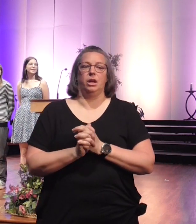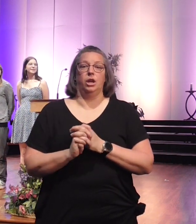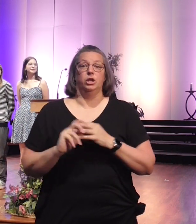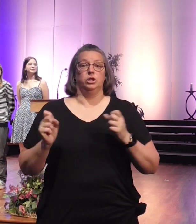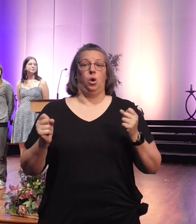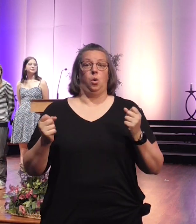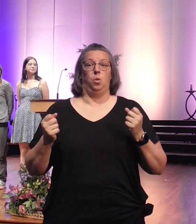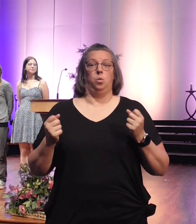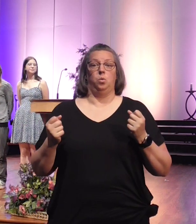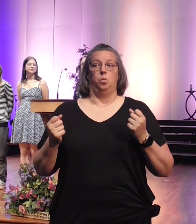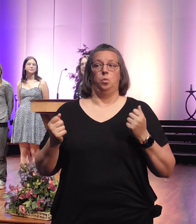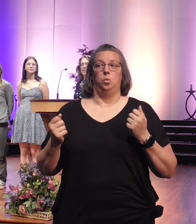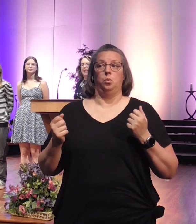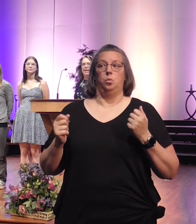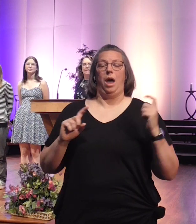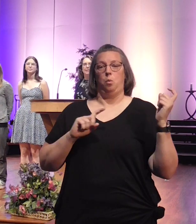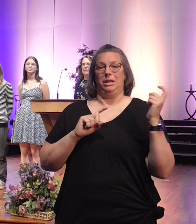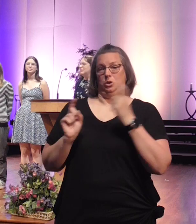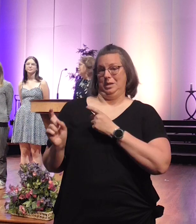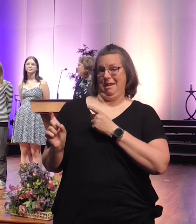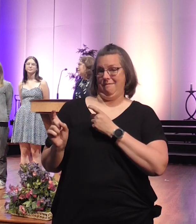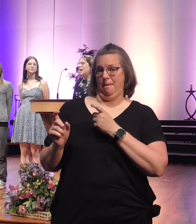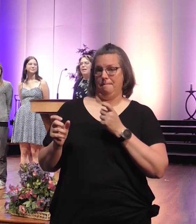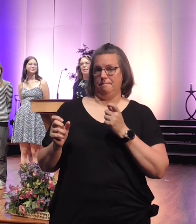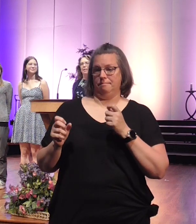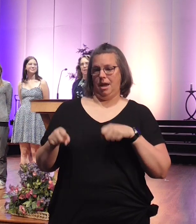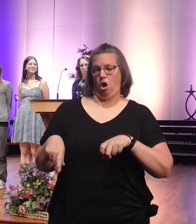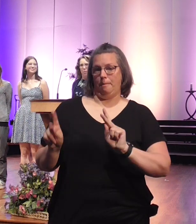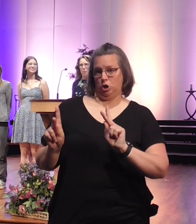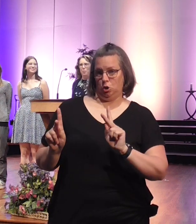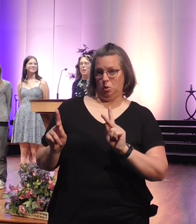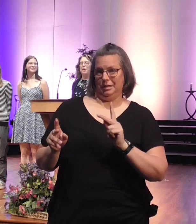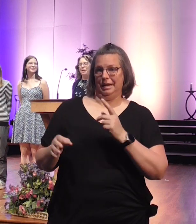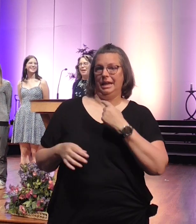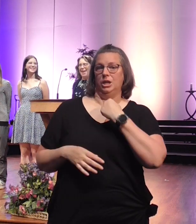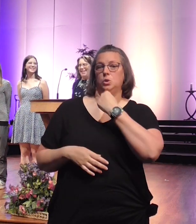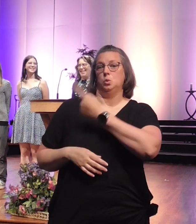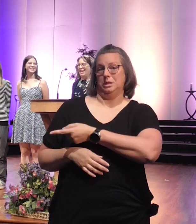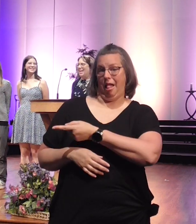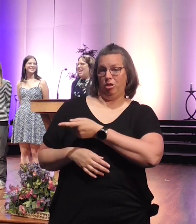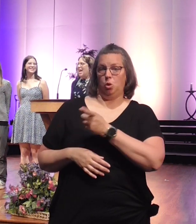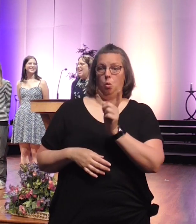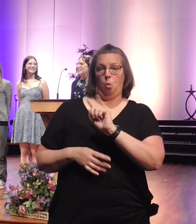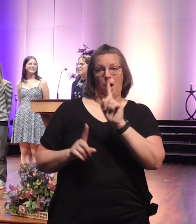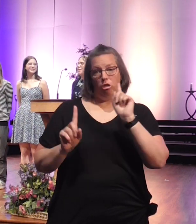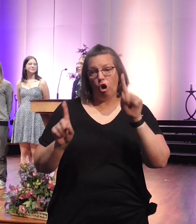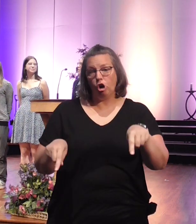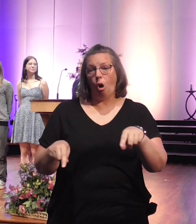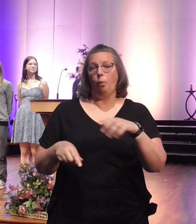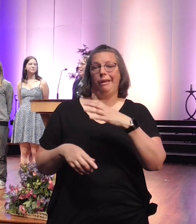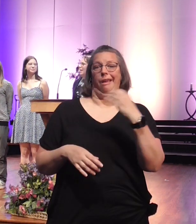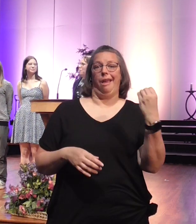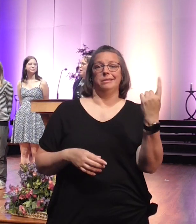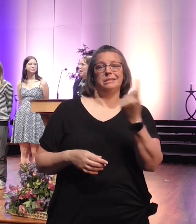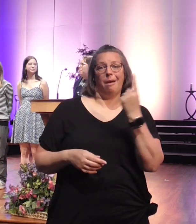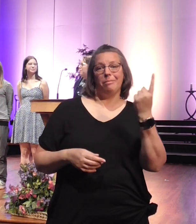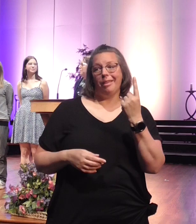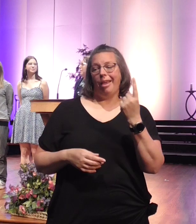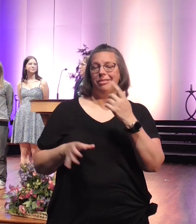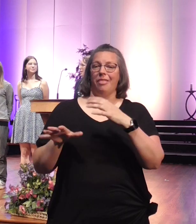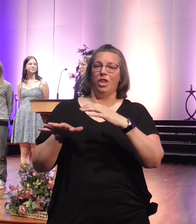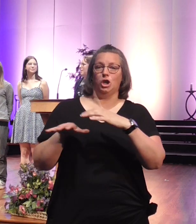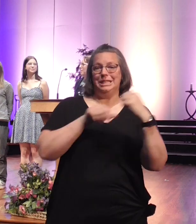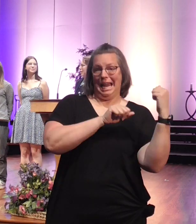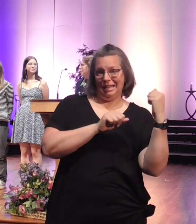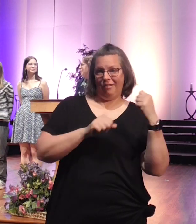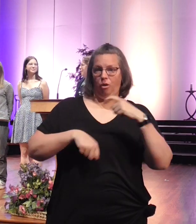So I want to give them a chance to tell you where they're headed and something that they're taking away from